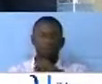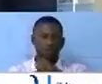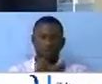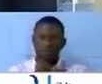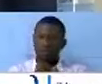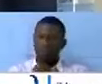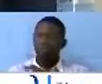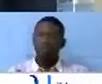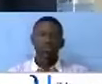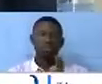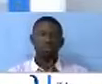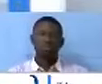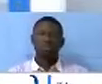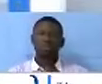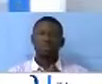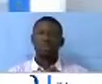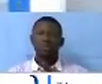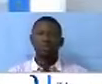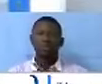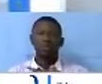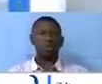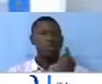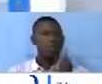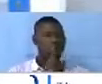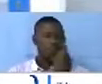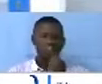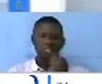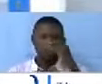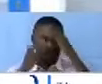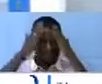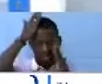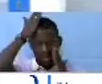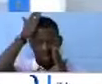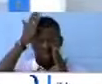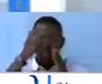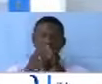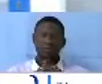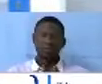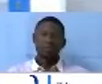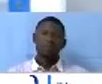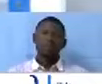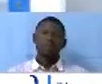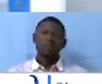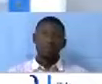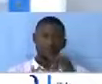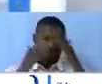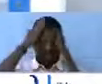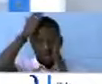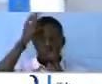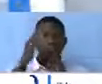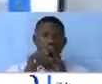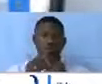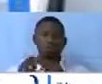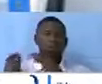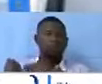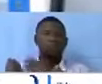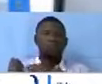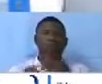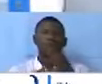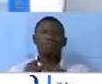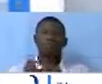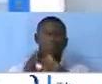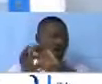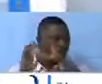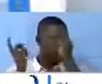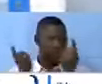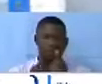ñu. This is purely the military something. It's the military who takes over the case. Di nak nek na mbir mo xamné ni yépp